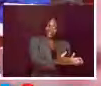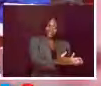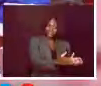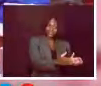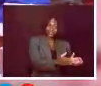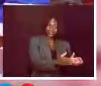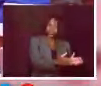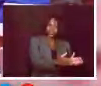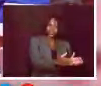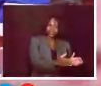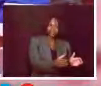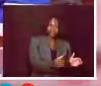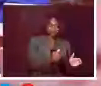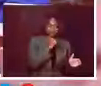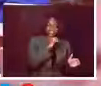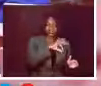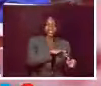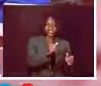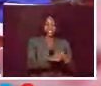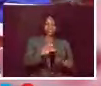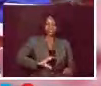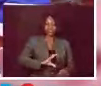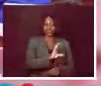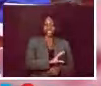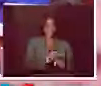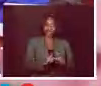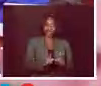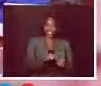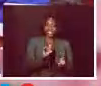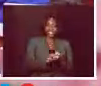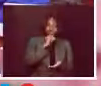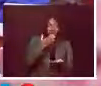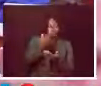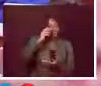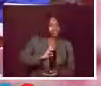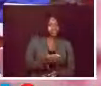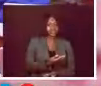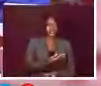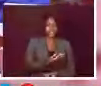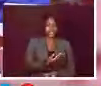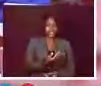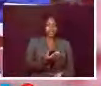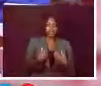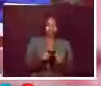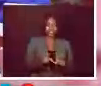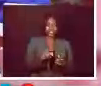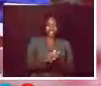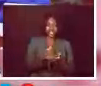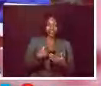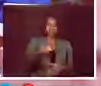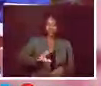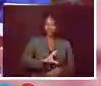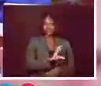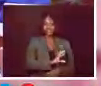become irrelevant in almost every committee that you be sitting. But that may not be good for us. There may be instances where you have to form a committee because